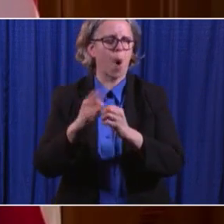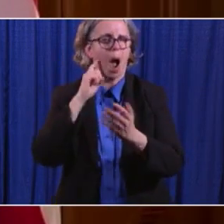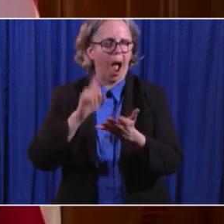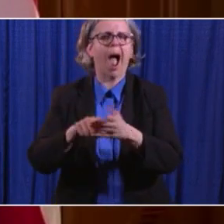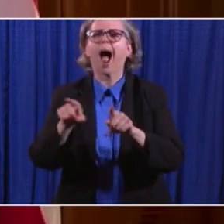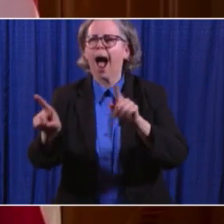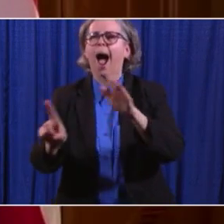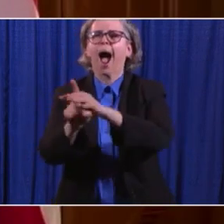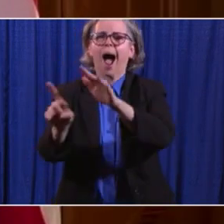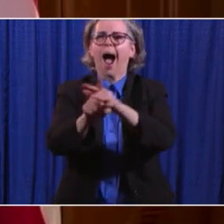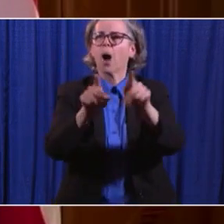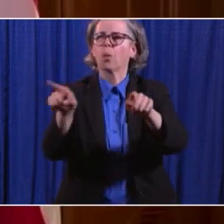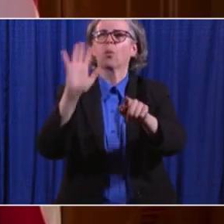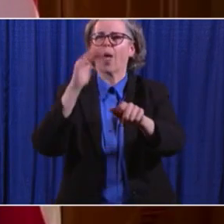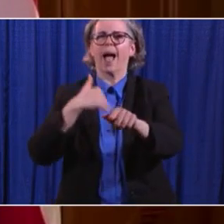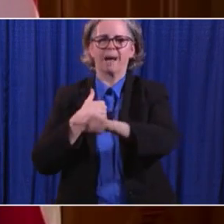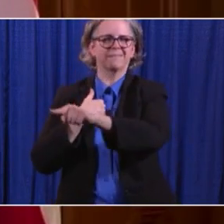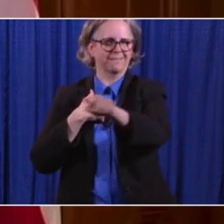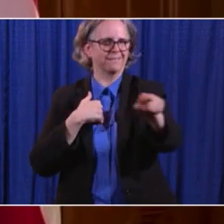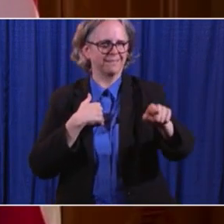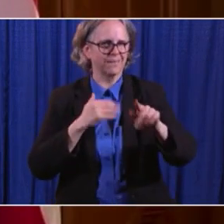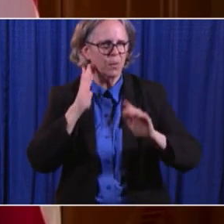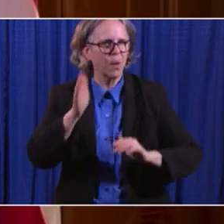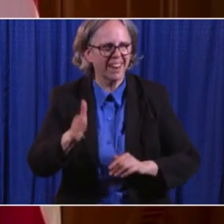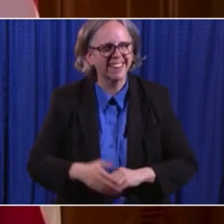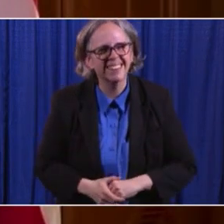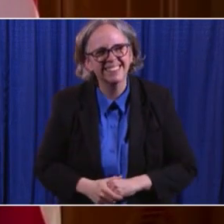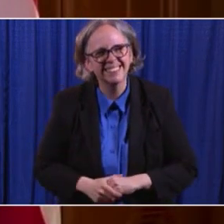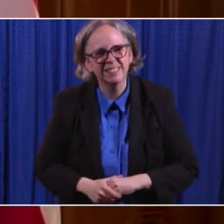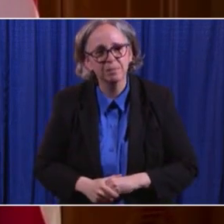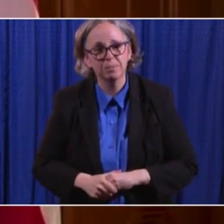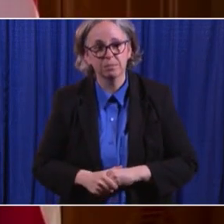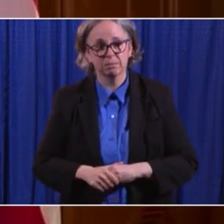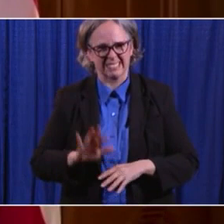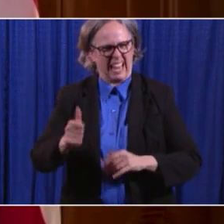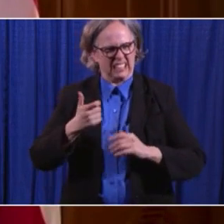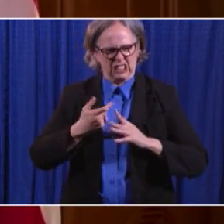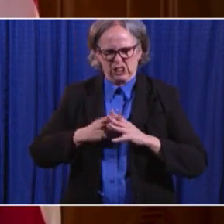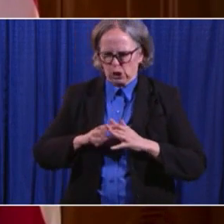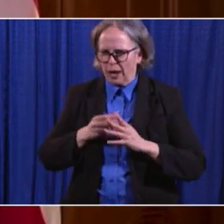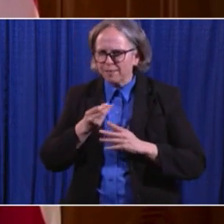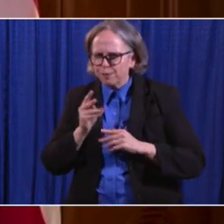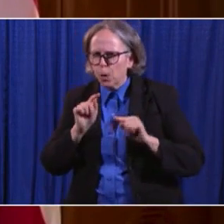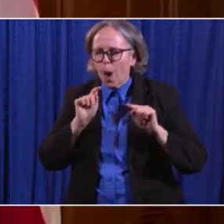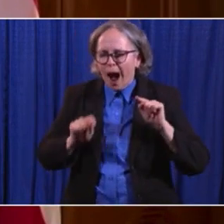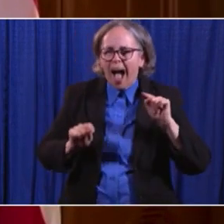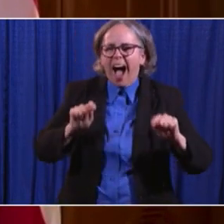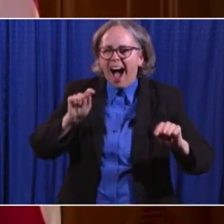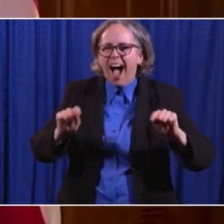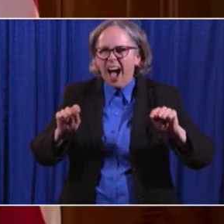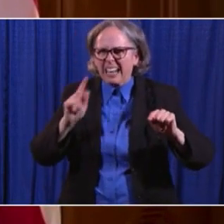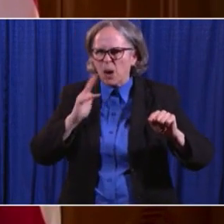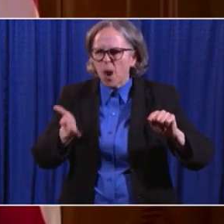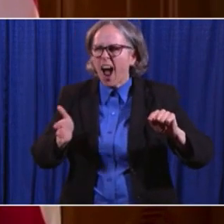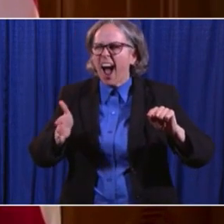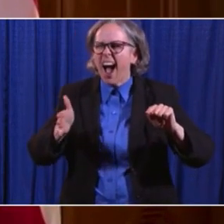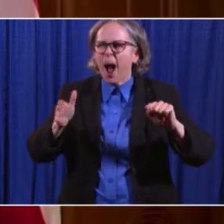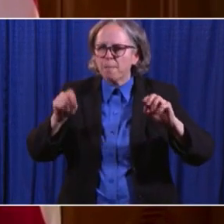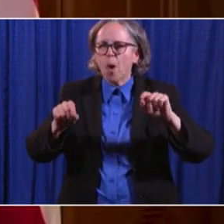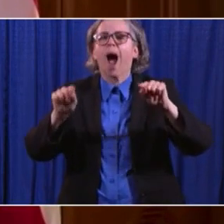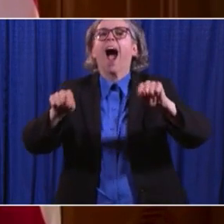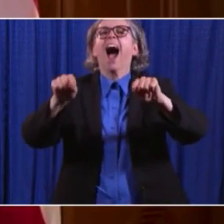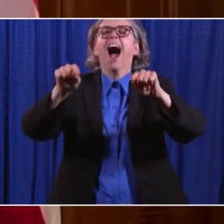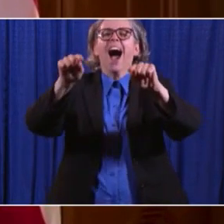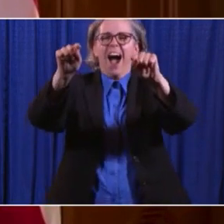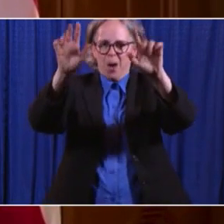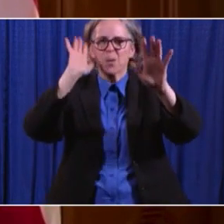we're going to get more people. So yes, we're already doing a little of that. We are going to do more of that. If any of our health departments right